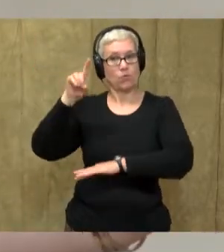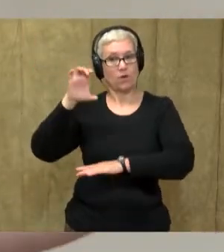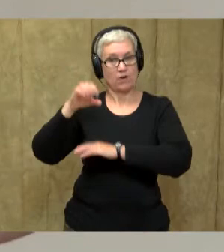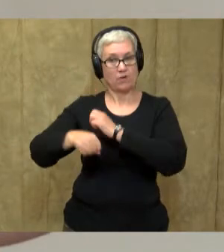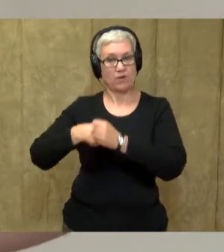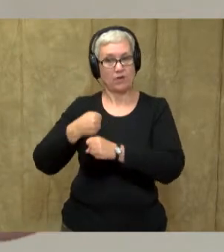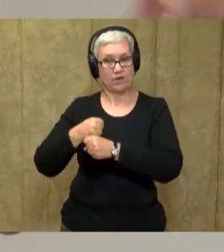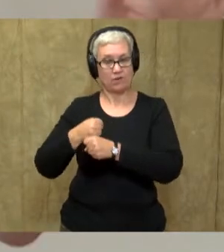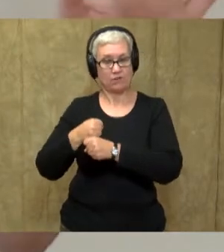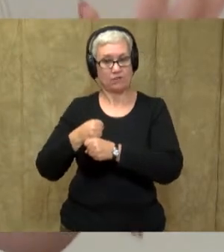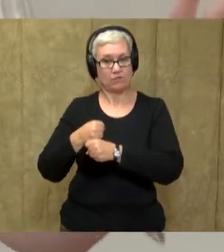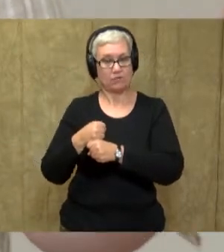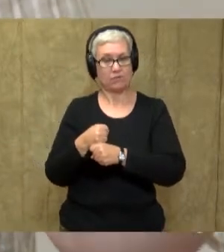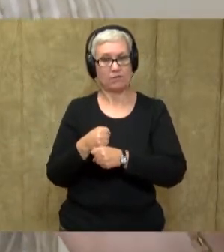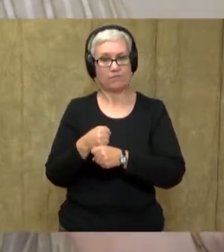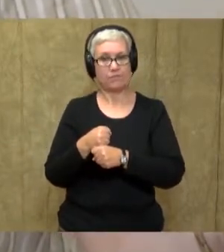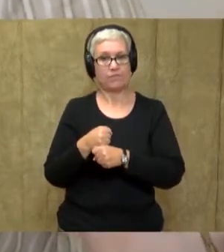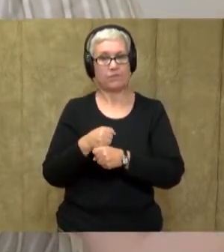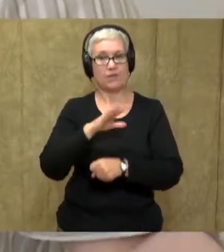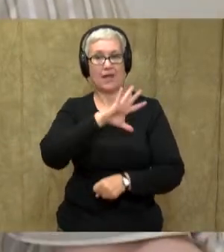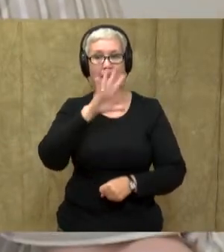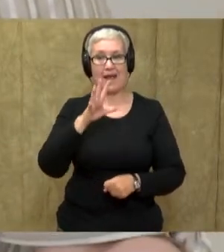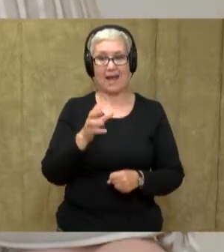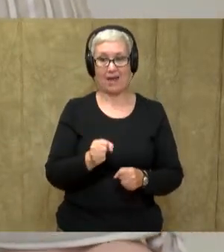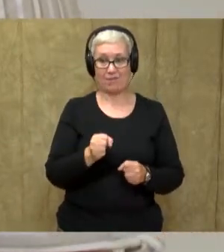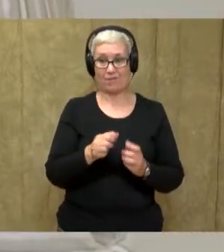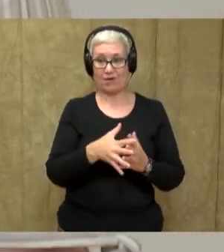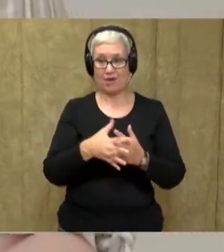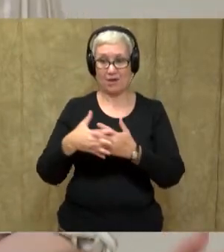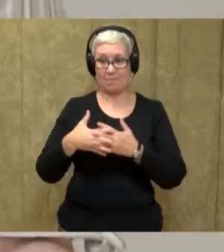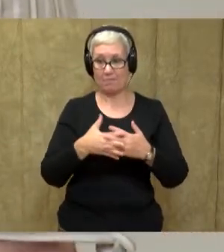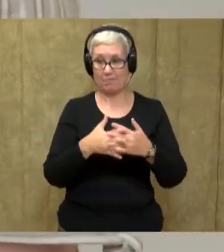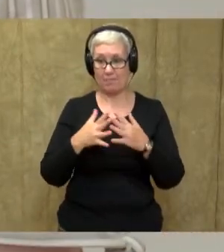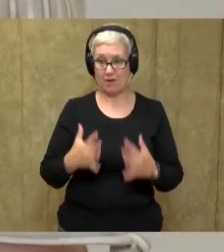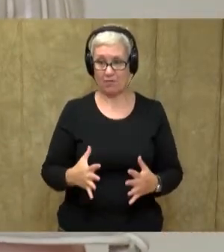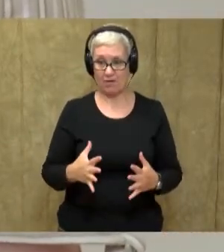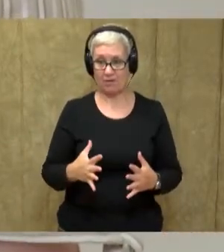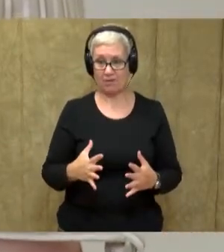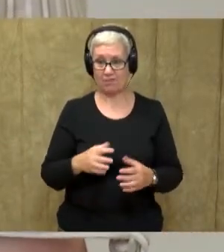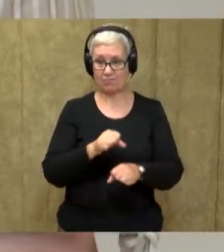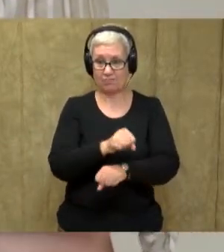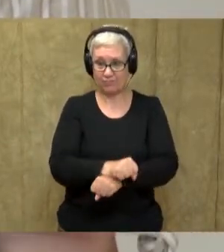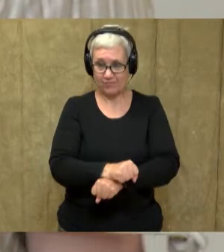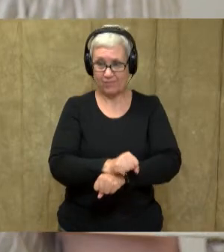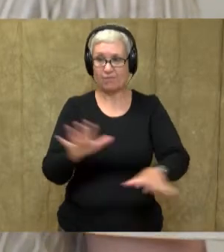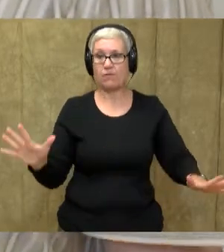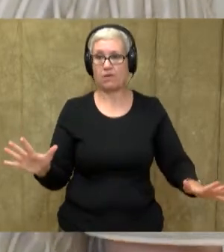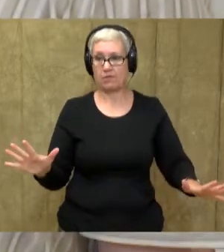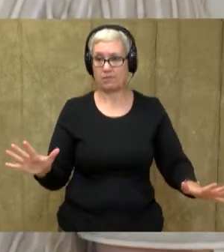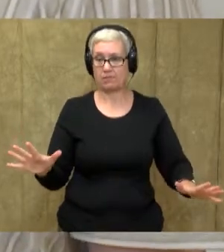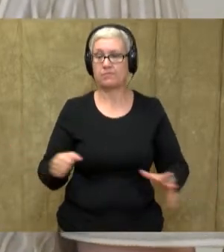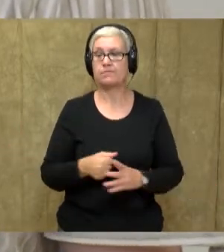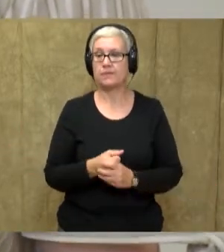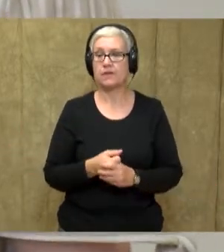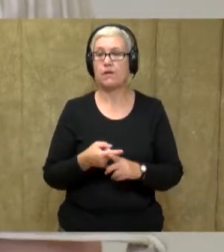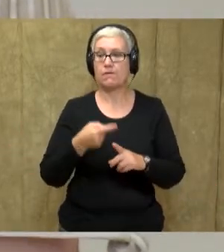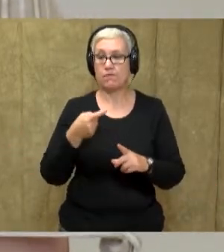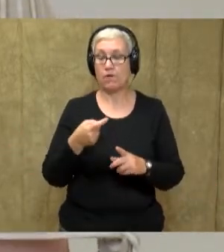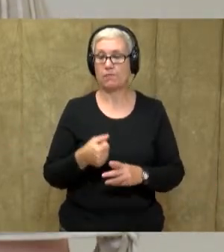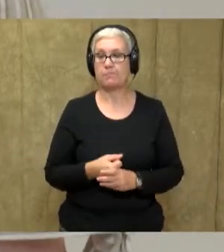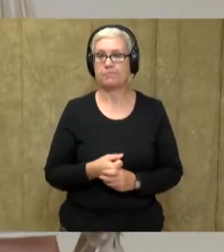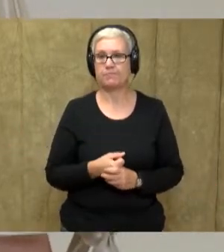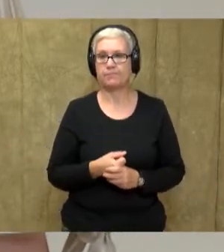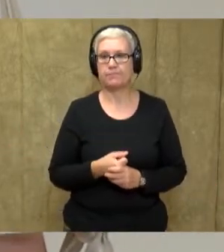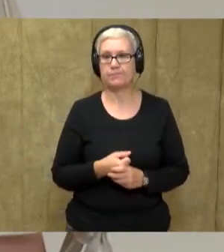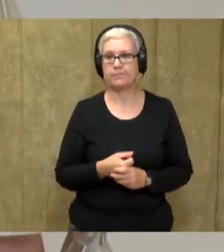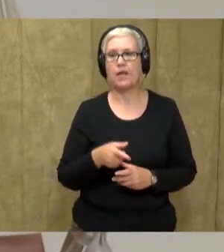ago, the African Americans were freed from slavery. But he's going to start making the point that, yeah,